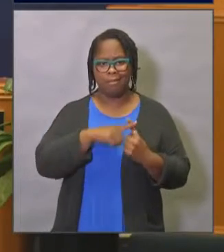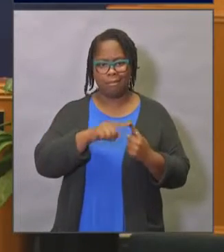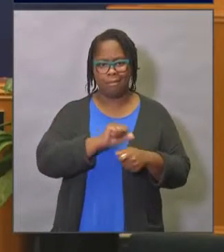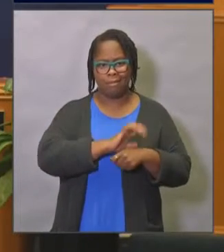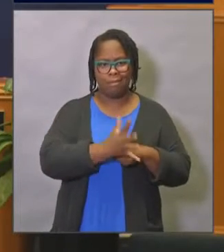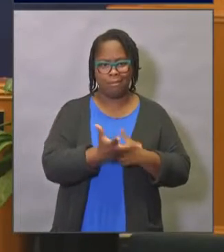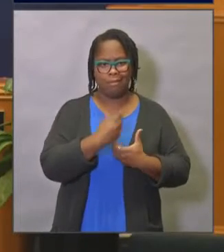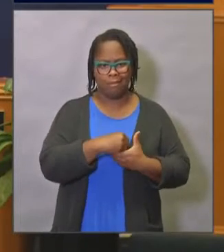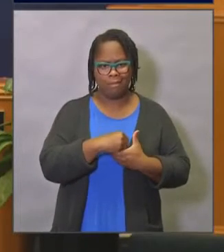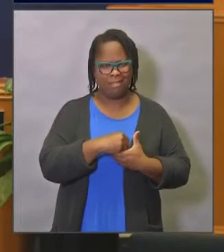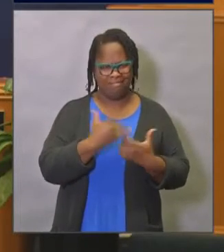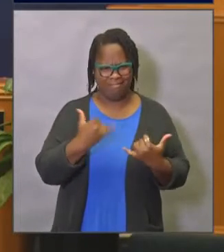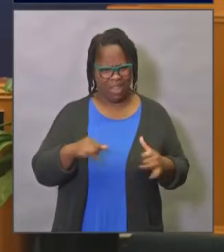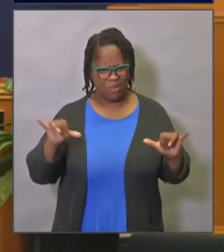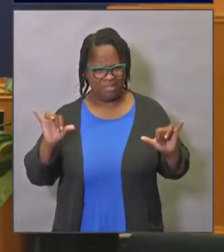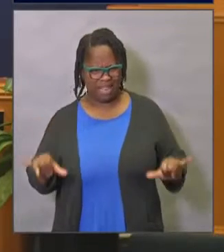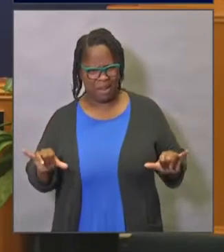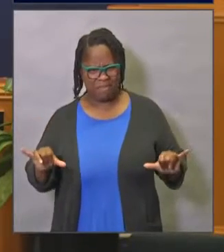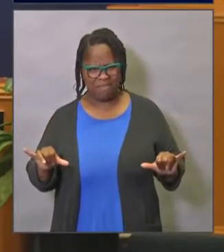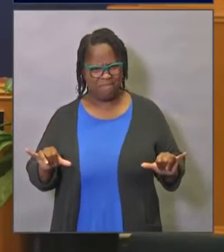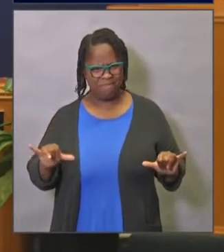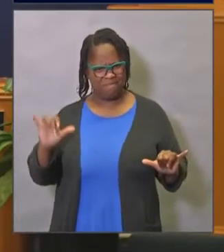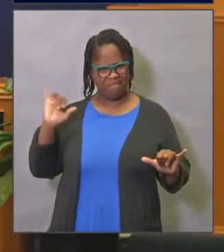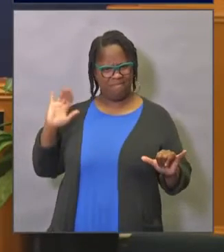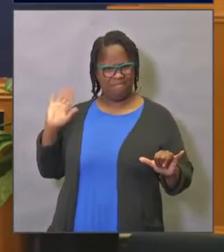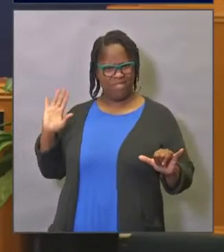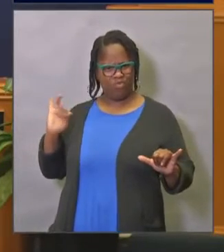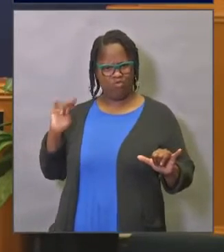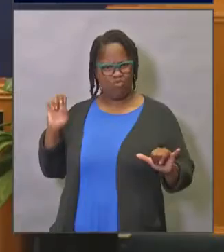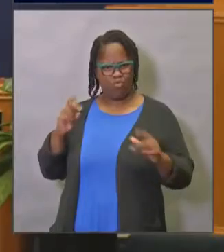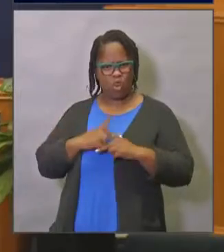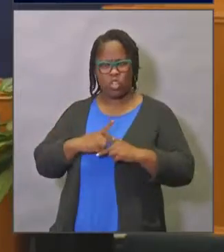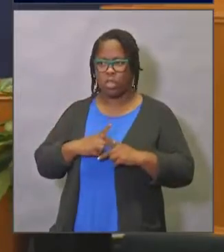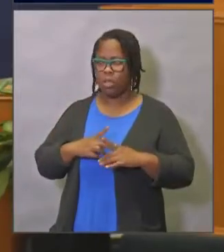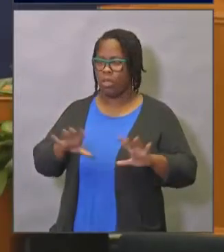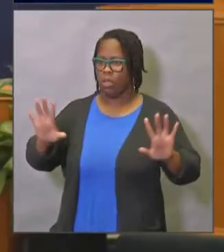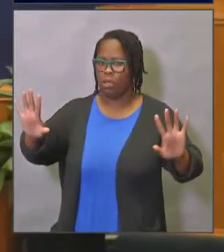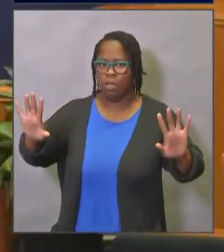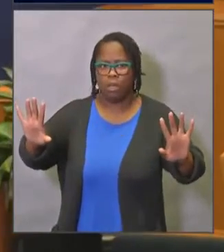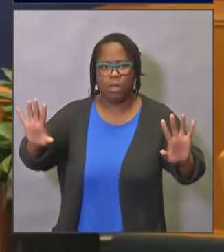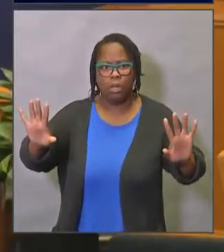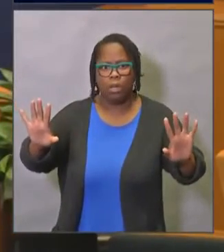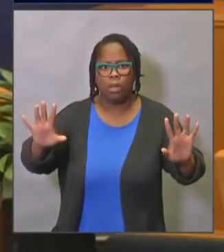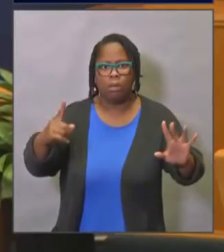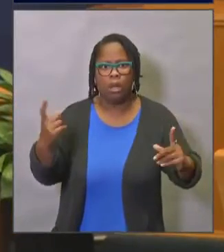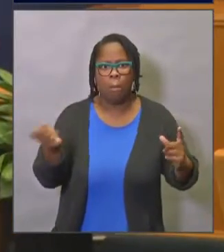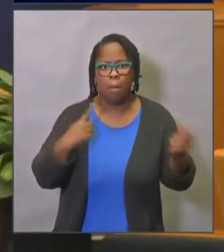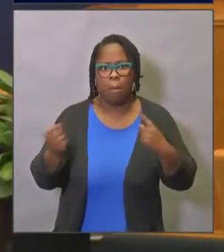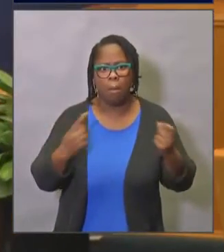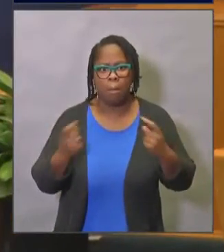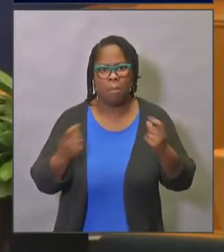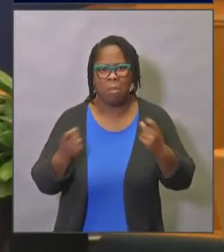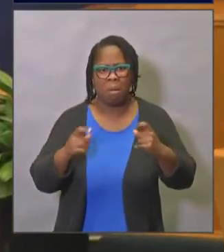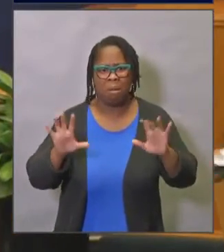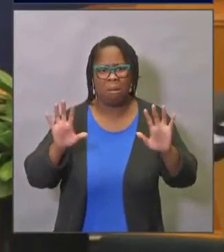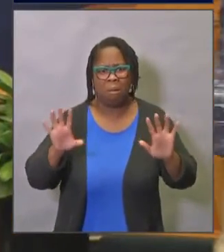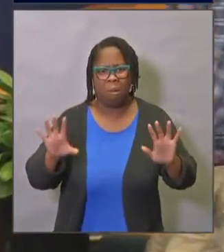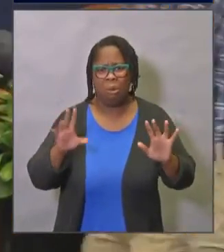much lower back then? Thanks so much. Okay, that's a lot of questions. We'll see how we can deal with that. Dr.